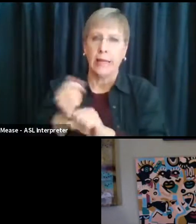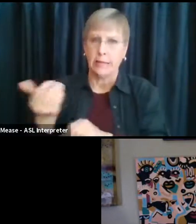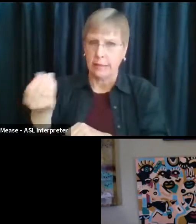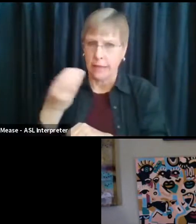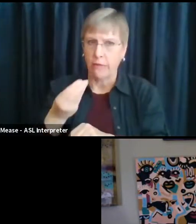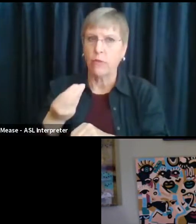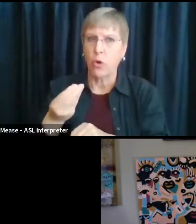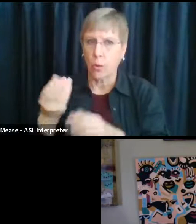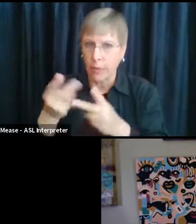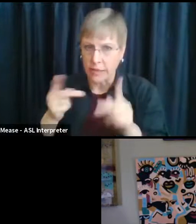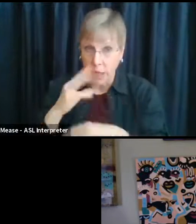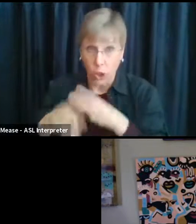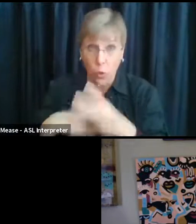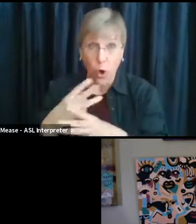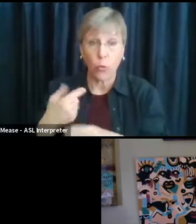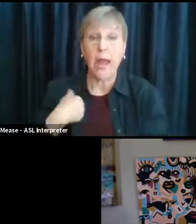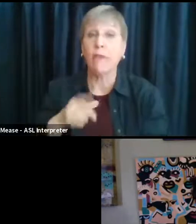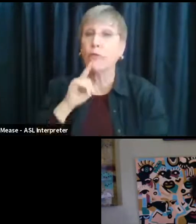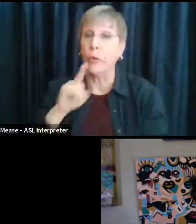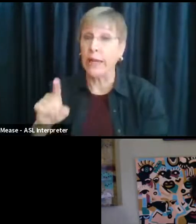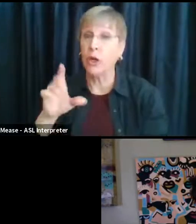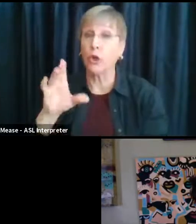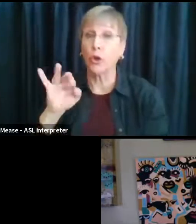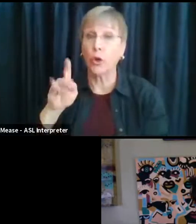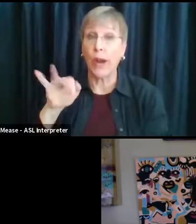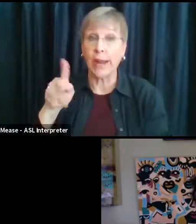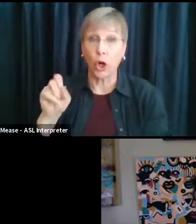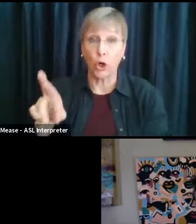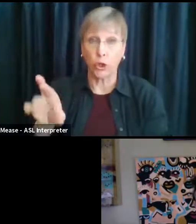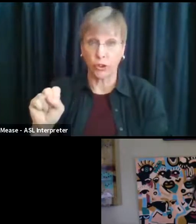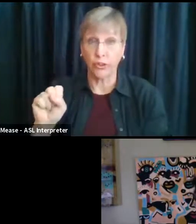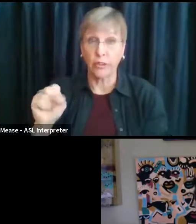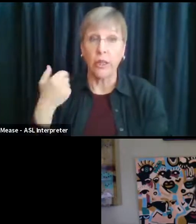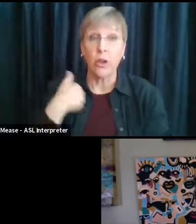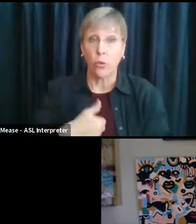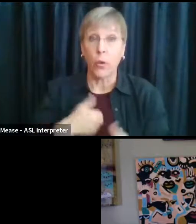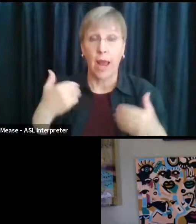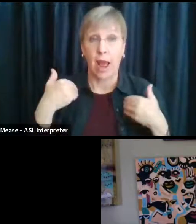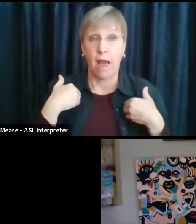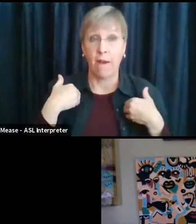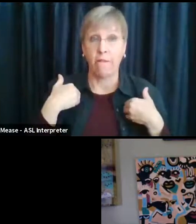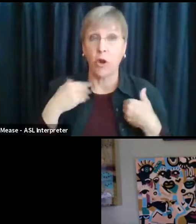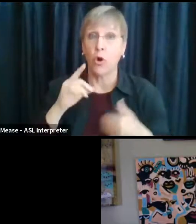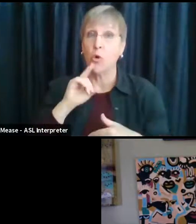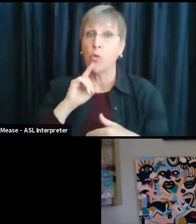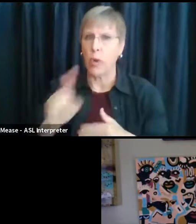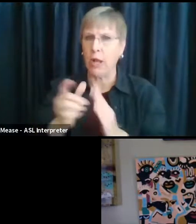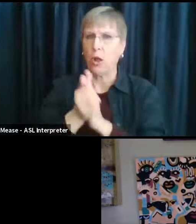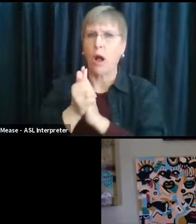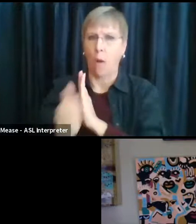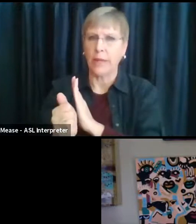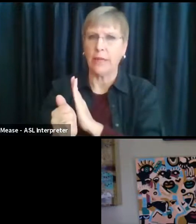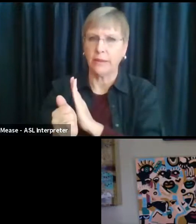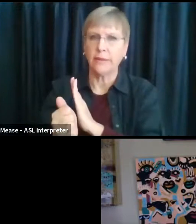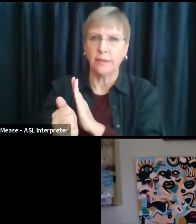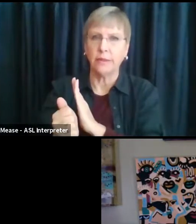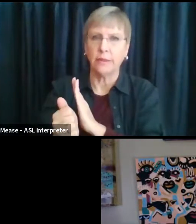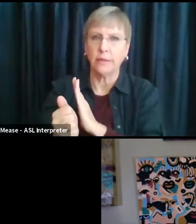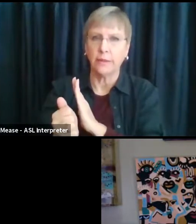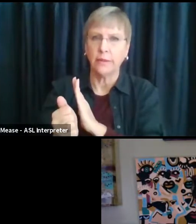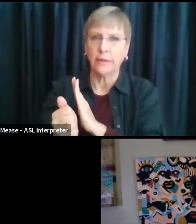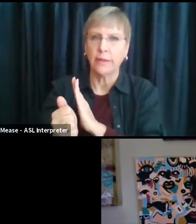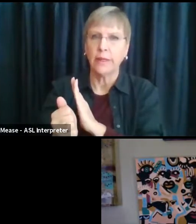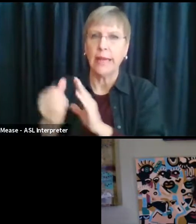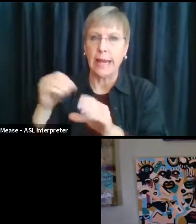places in the world. We have real curators, we have, you know, real competence in